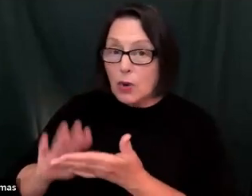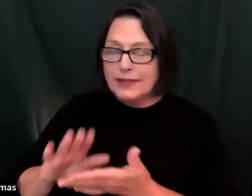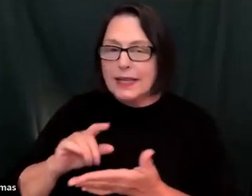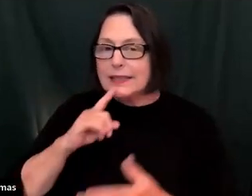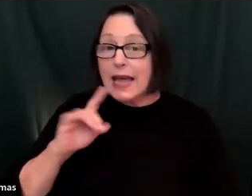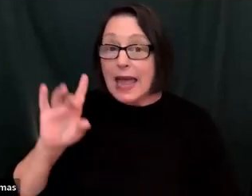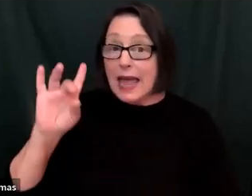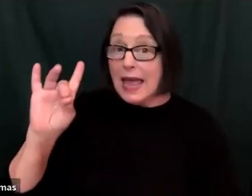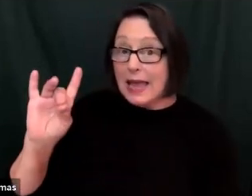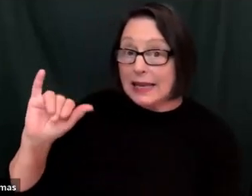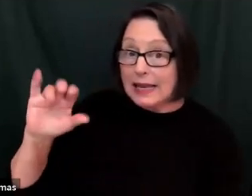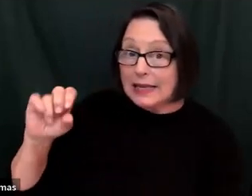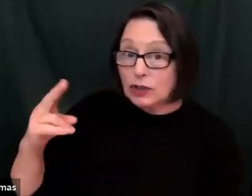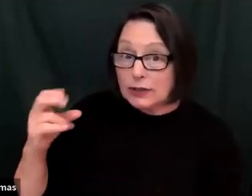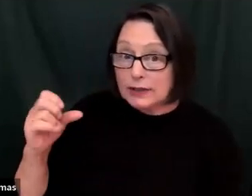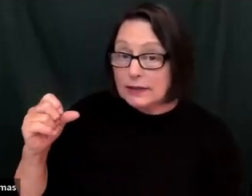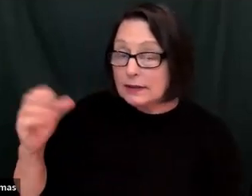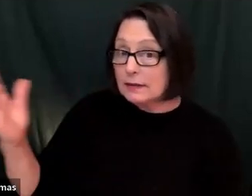inches or closer.